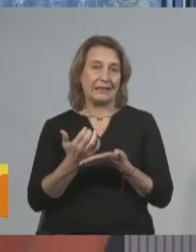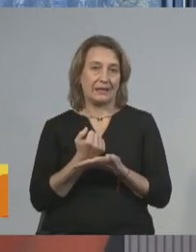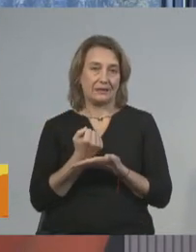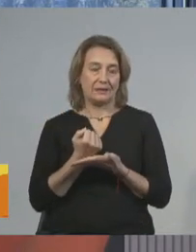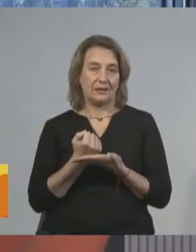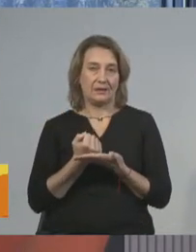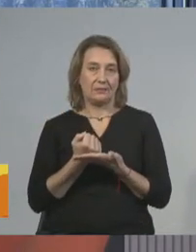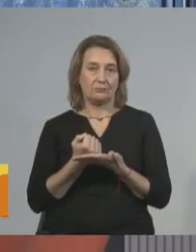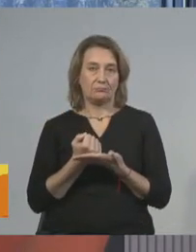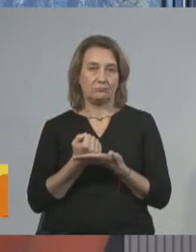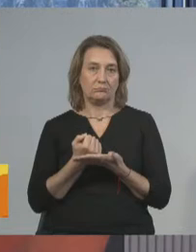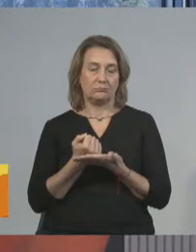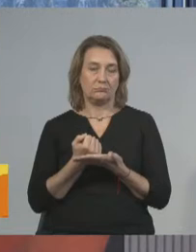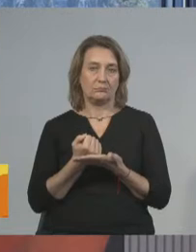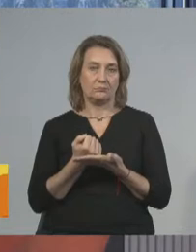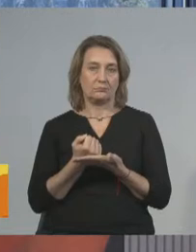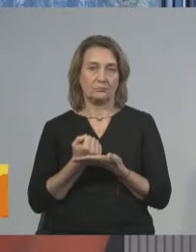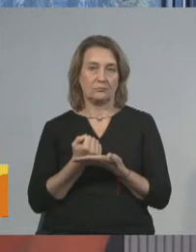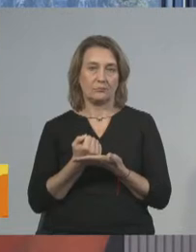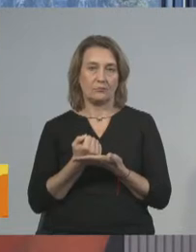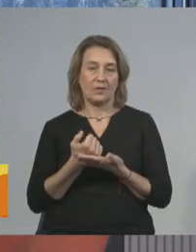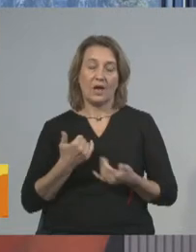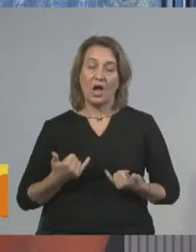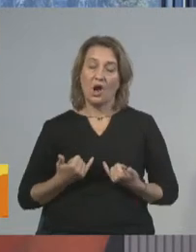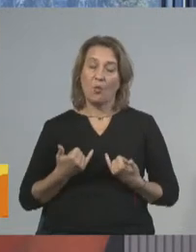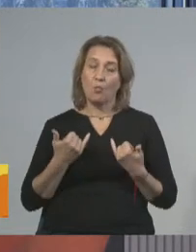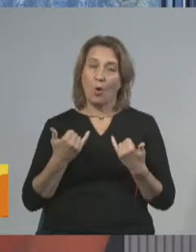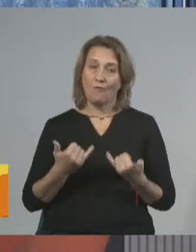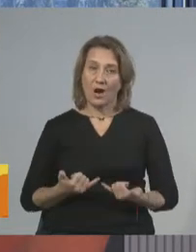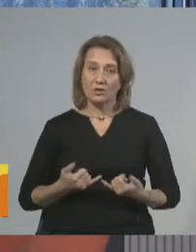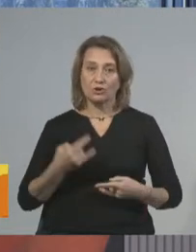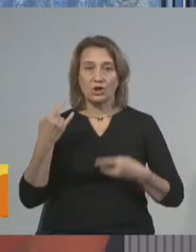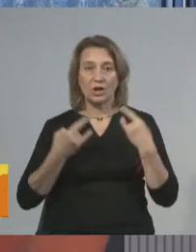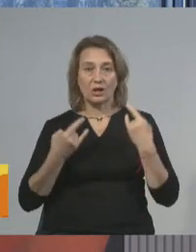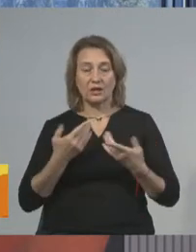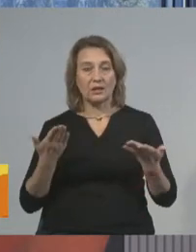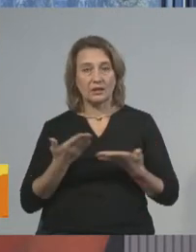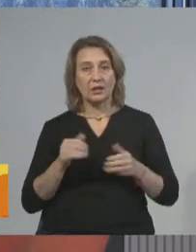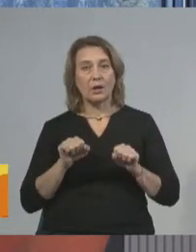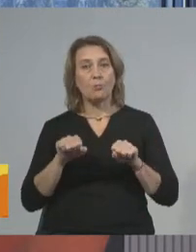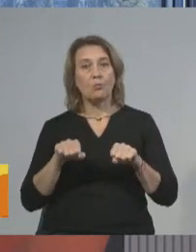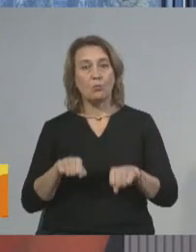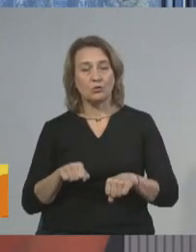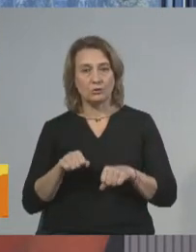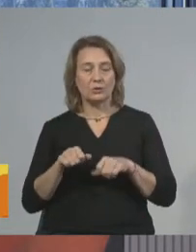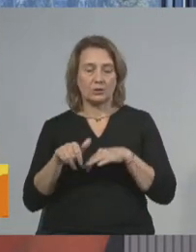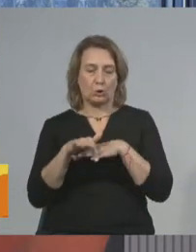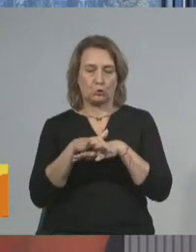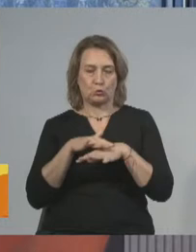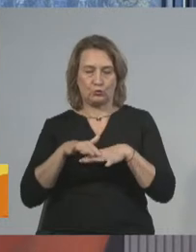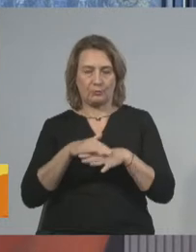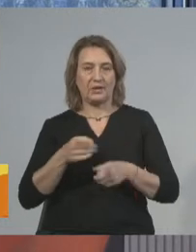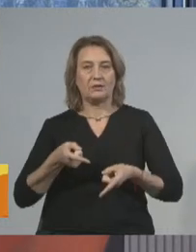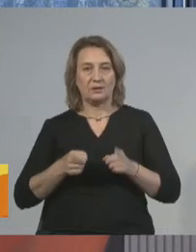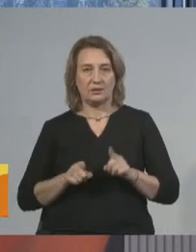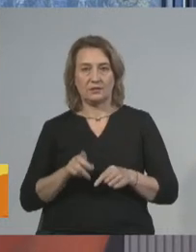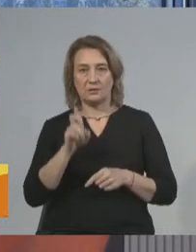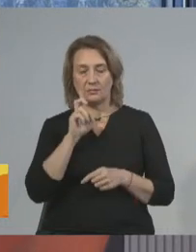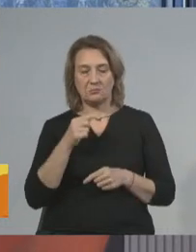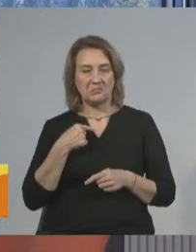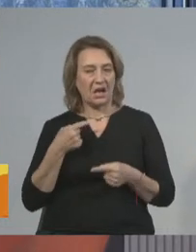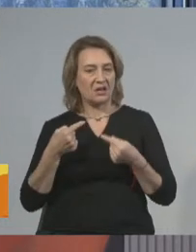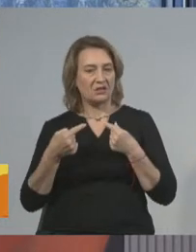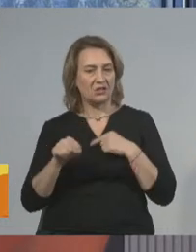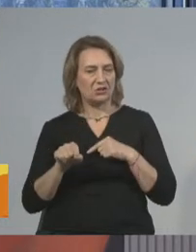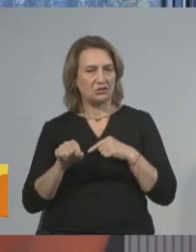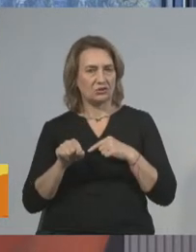more complicated maybe less interesting to read or watch refuters of those fakes i